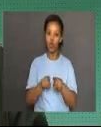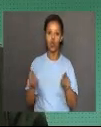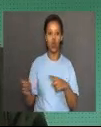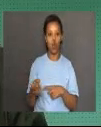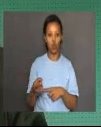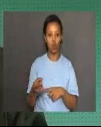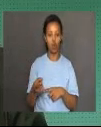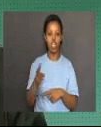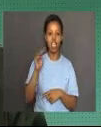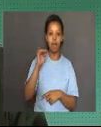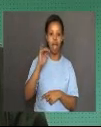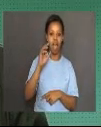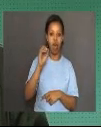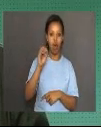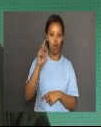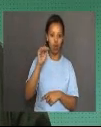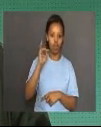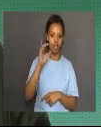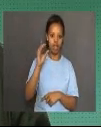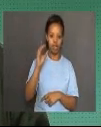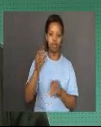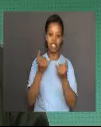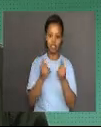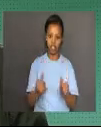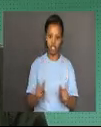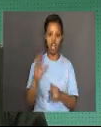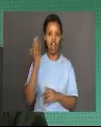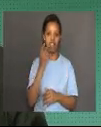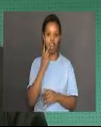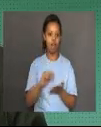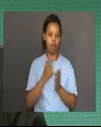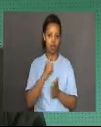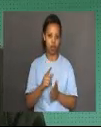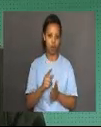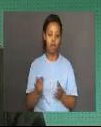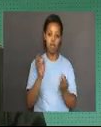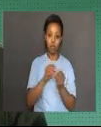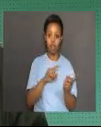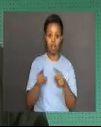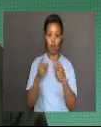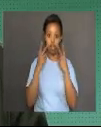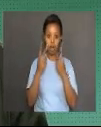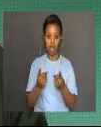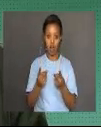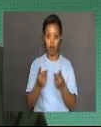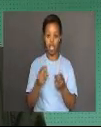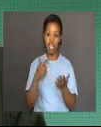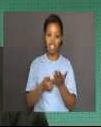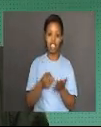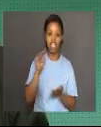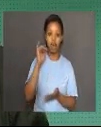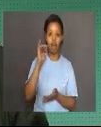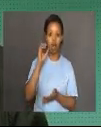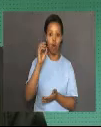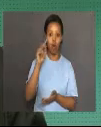of meiotic division. We will also describe the significance of meiotic